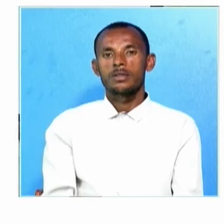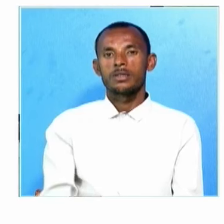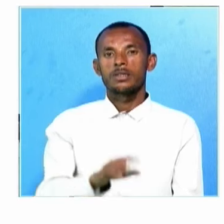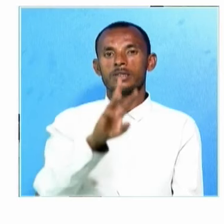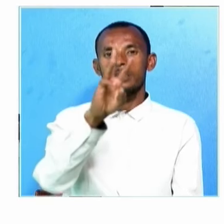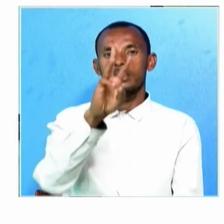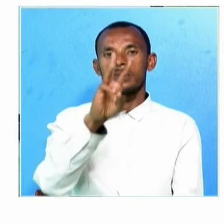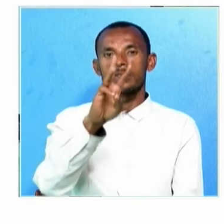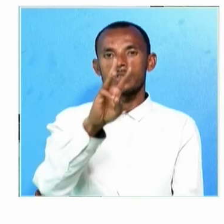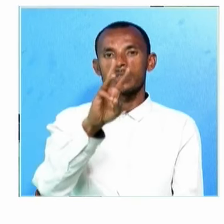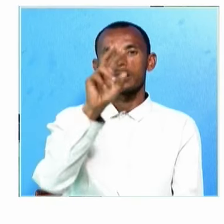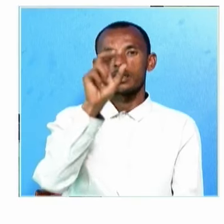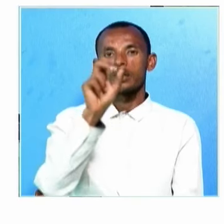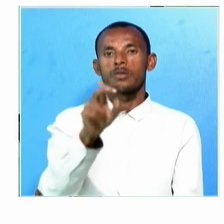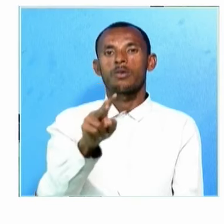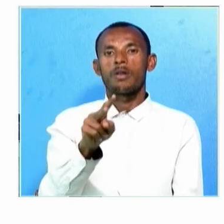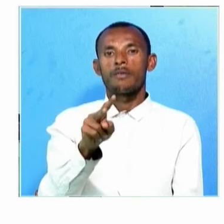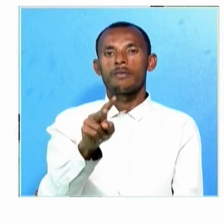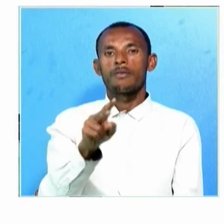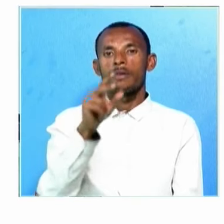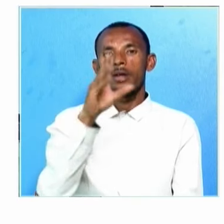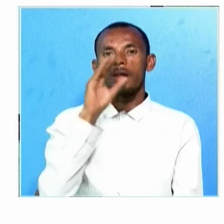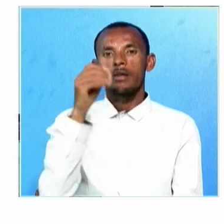6, 12, 10,